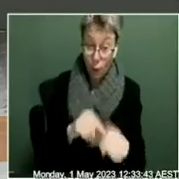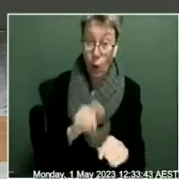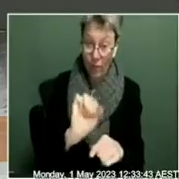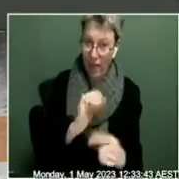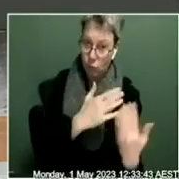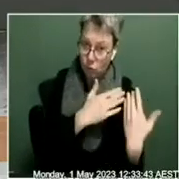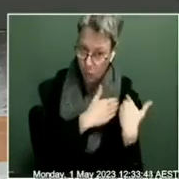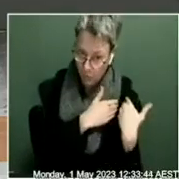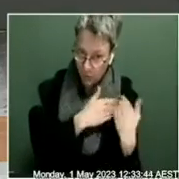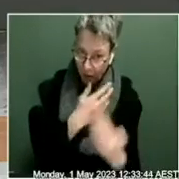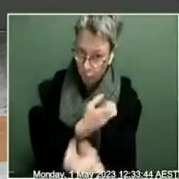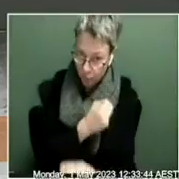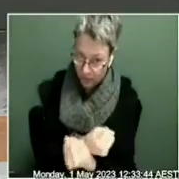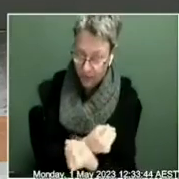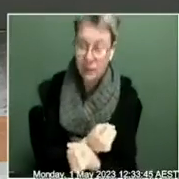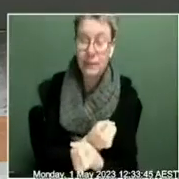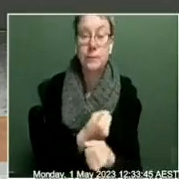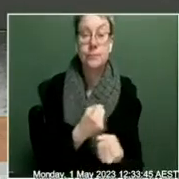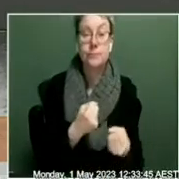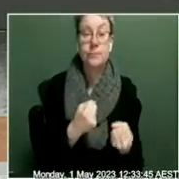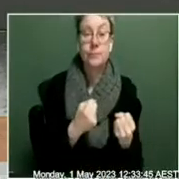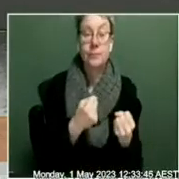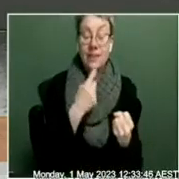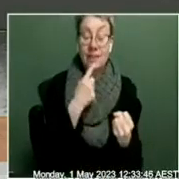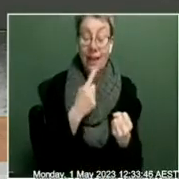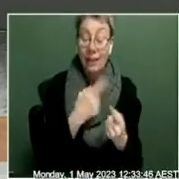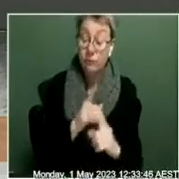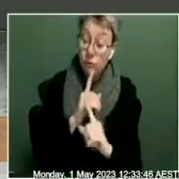and scrutiny is monitored.